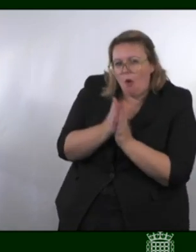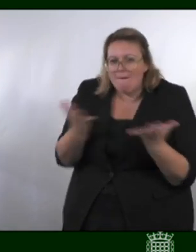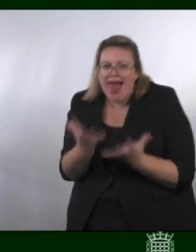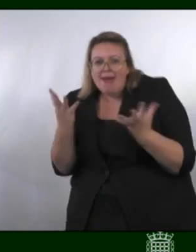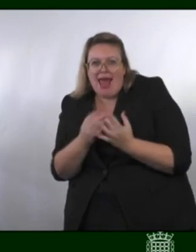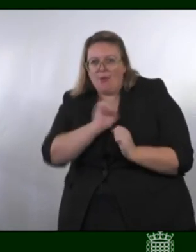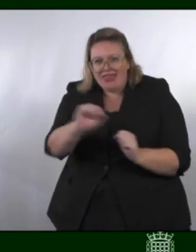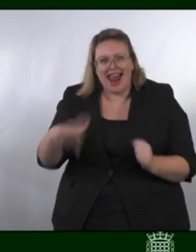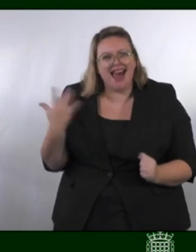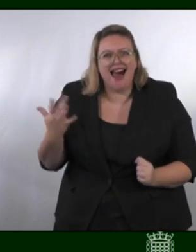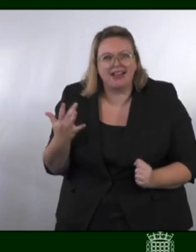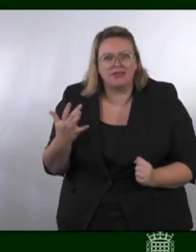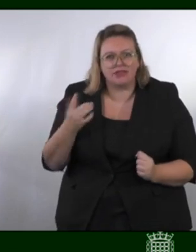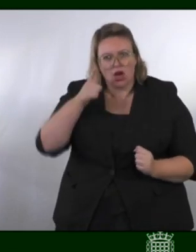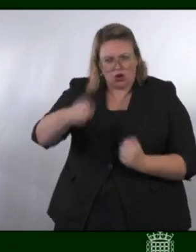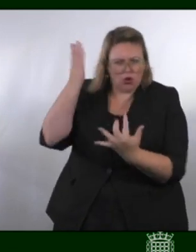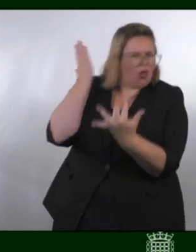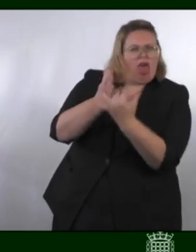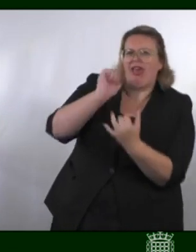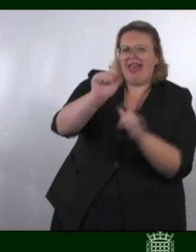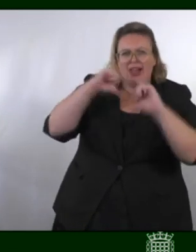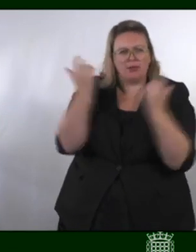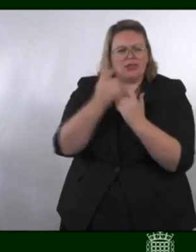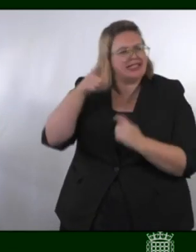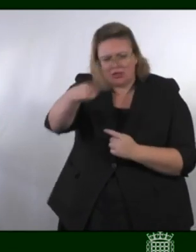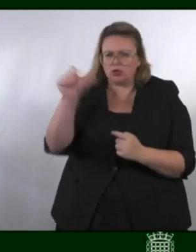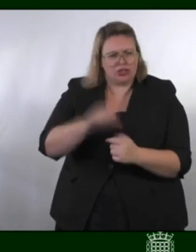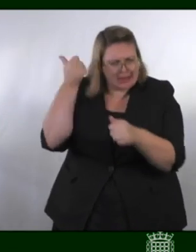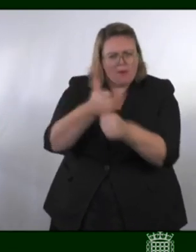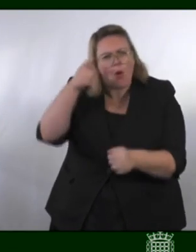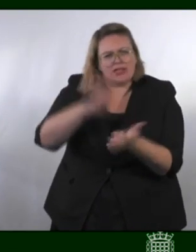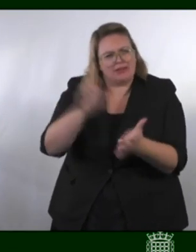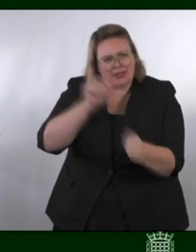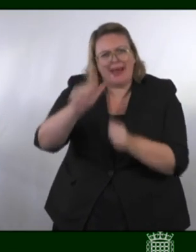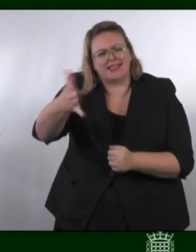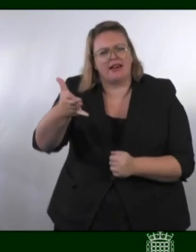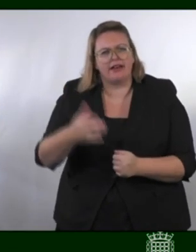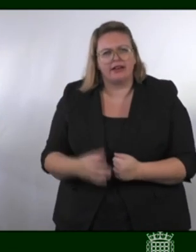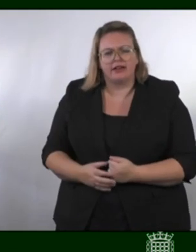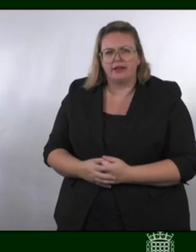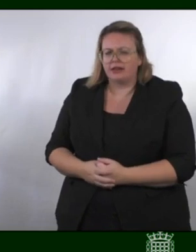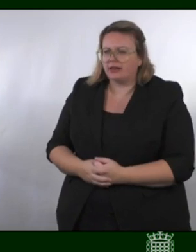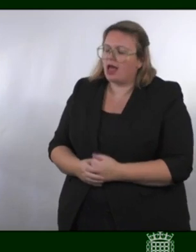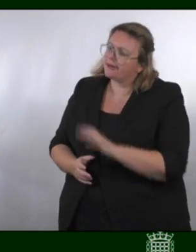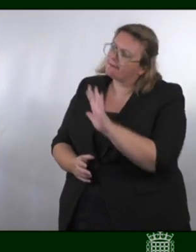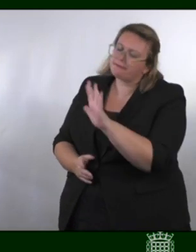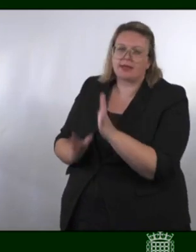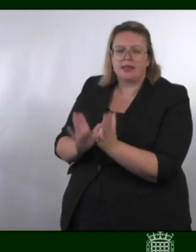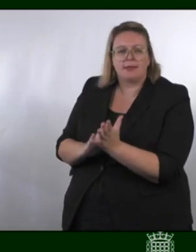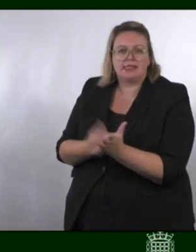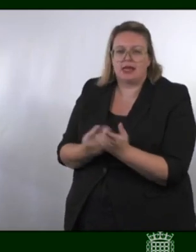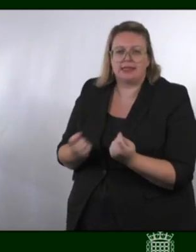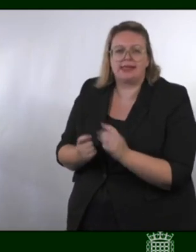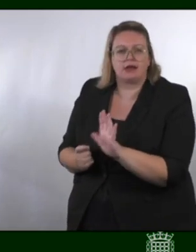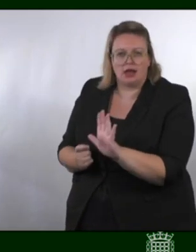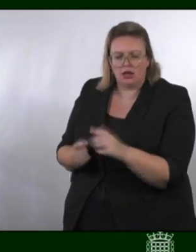communities, and provide the support that's needed in Manchester. Mr. Speaker, I'm very proud that this government has already given